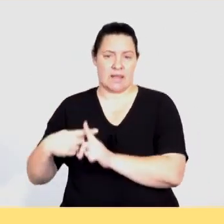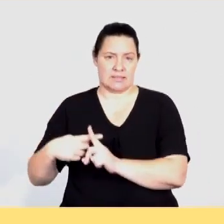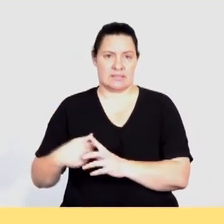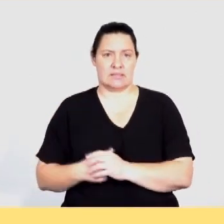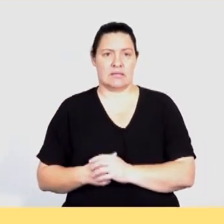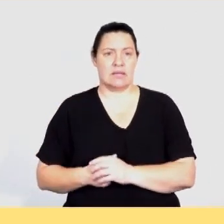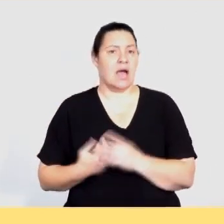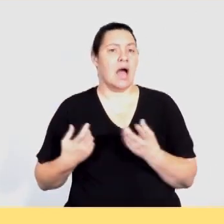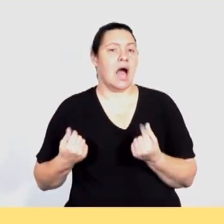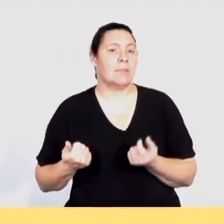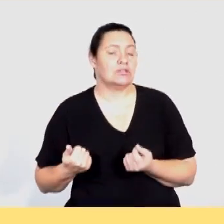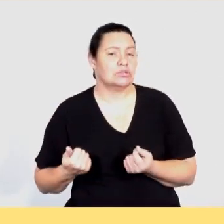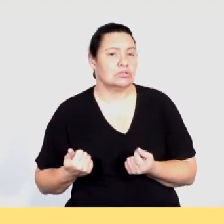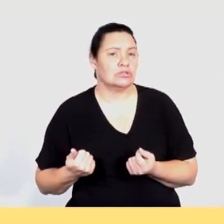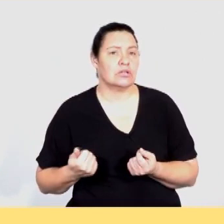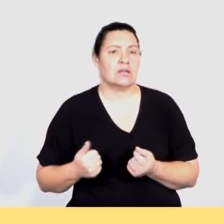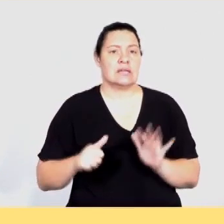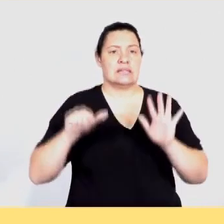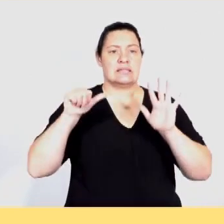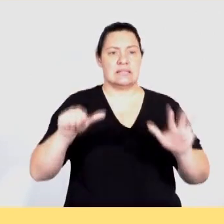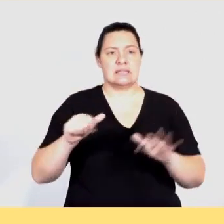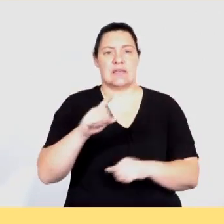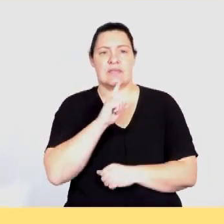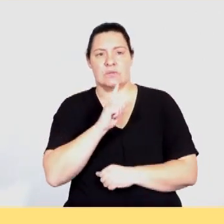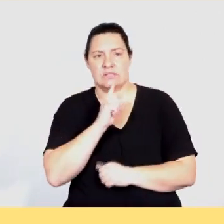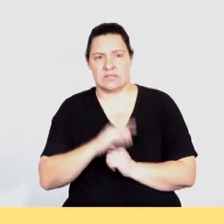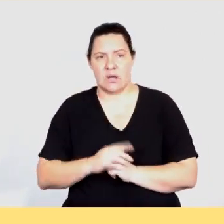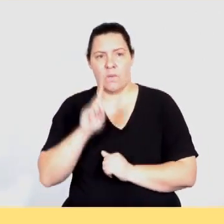is a plus. How much am I bringing here?